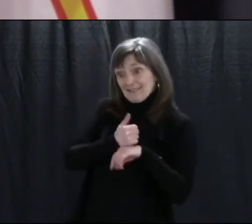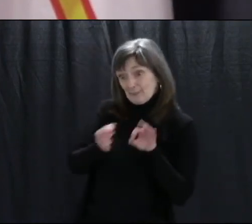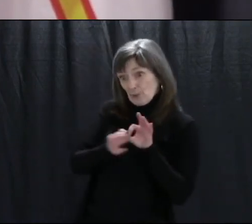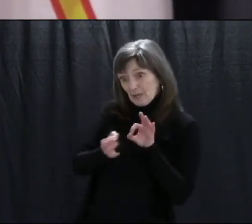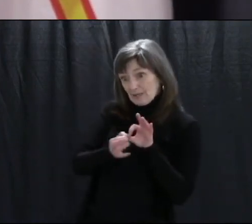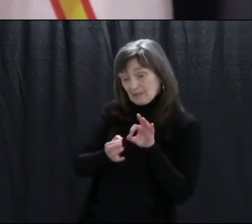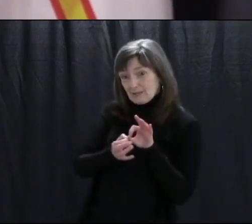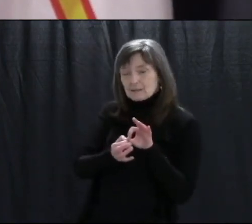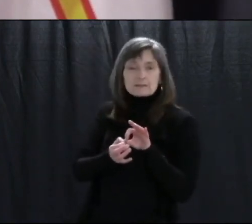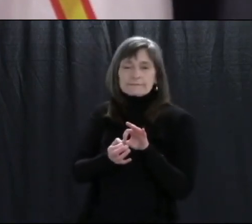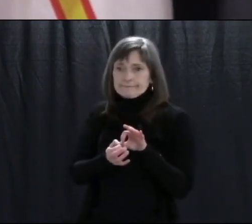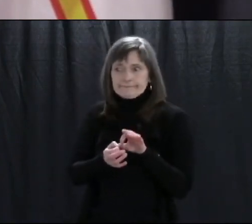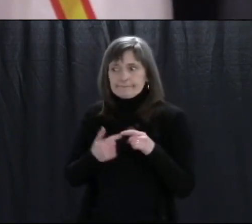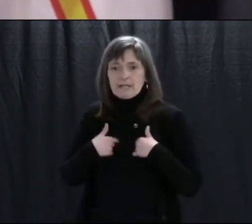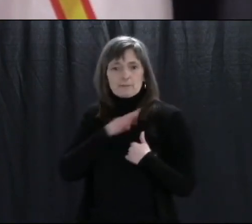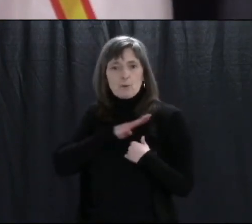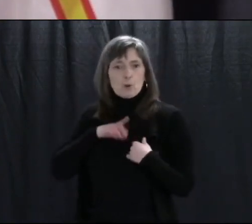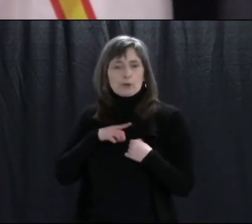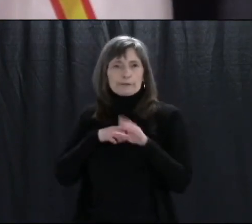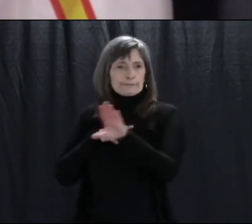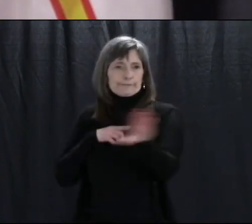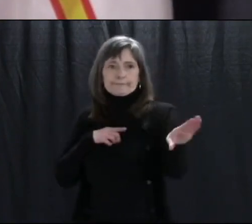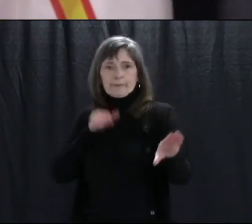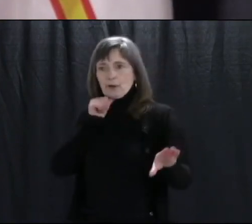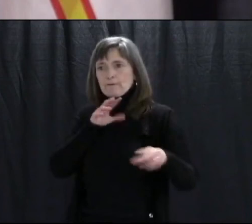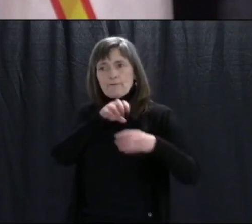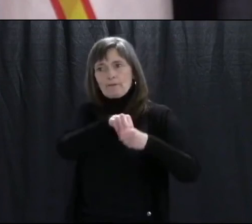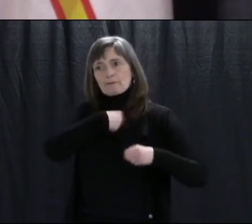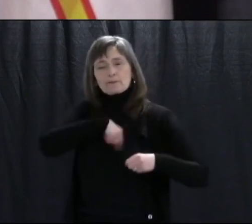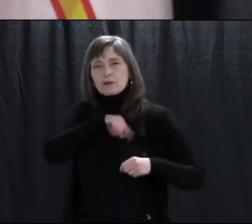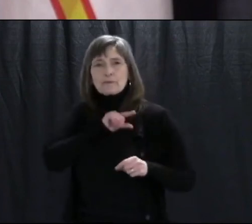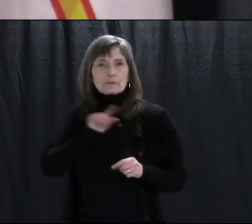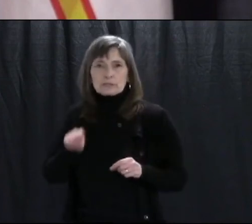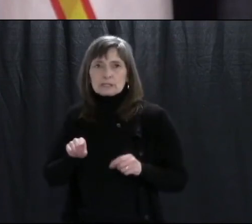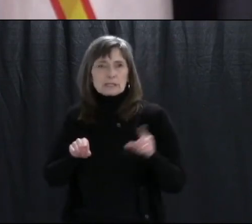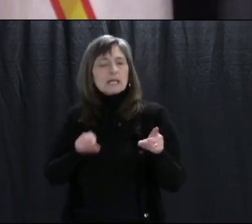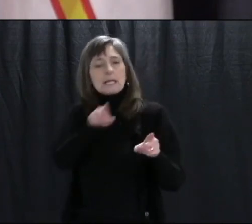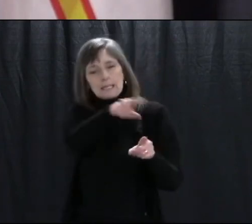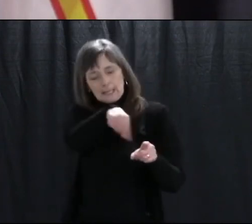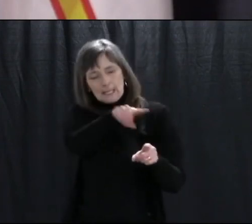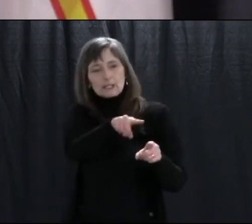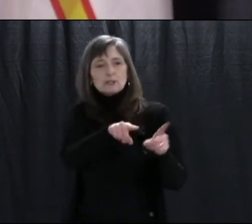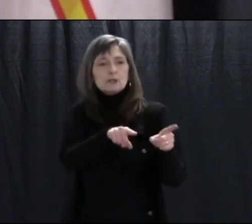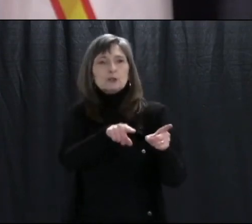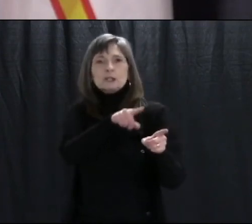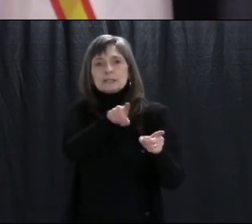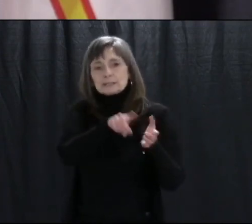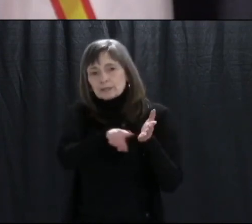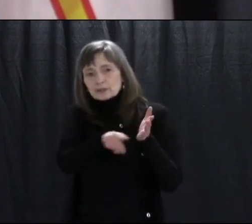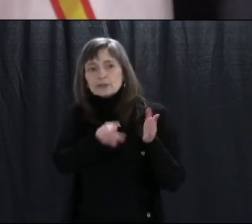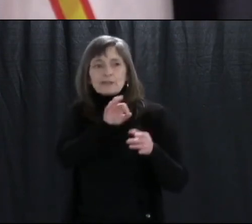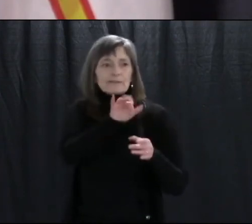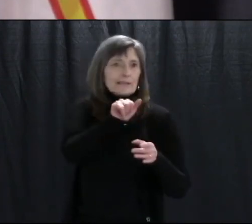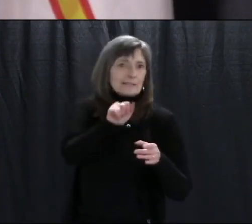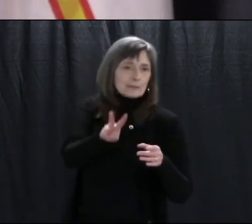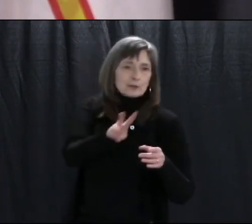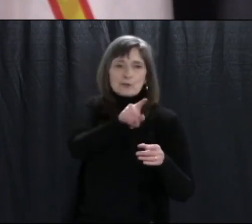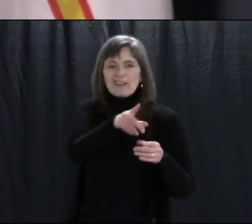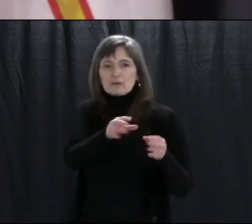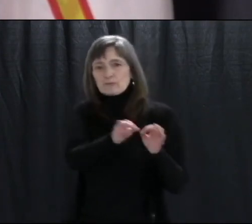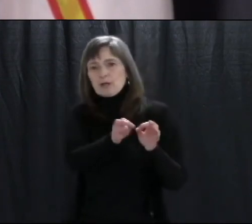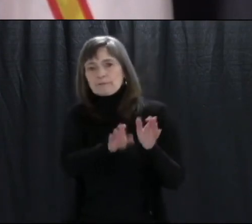that's done by a board, really exclusive of government there, to actually work with the harvesting sector through the FFAW